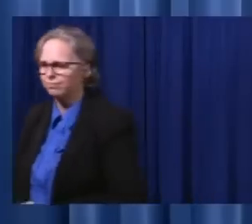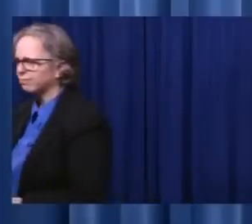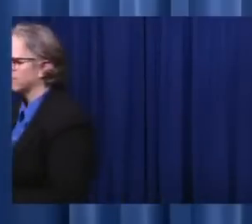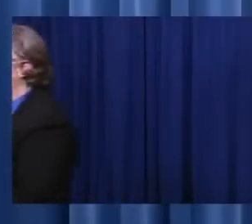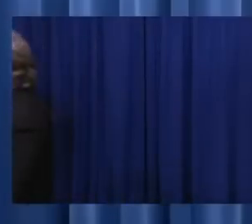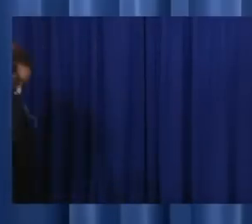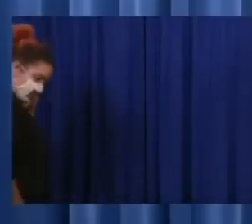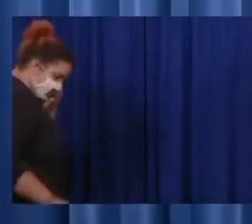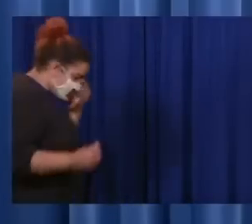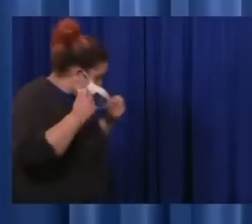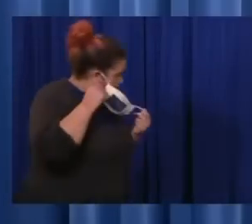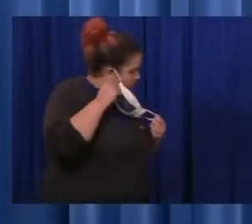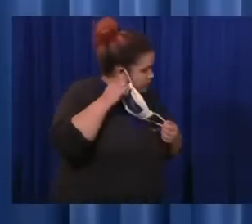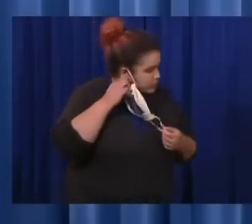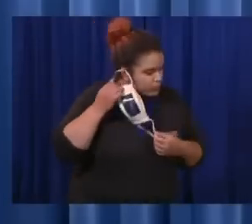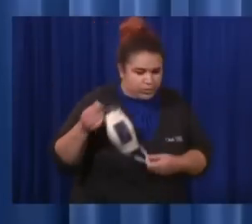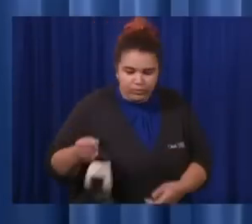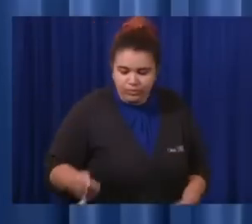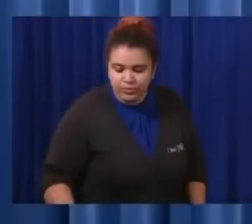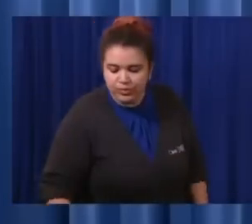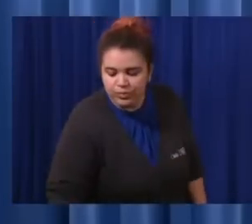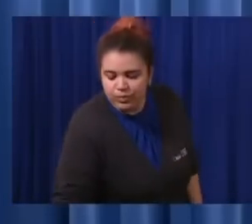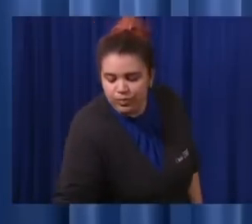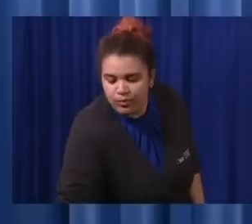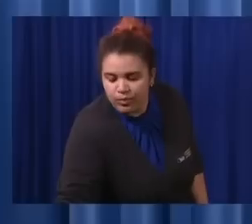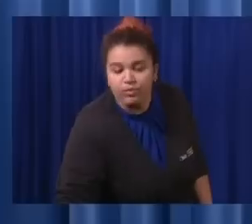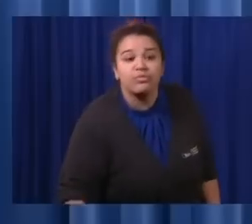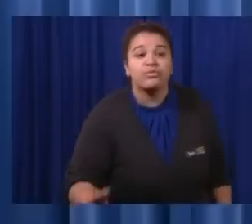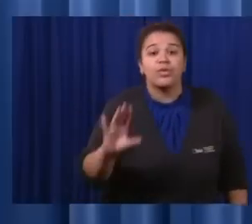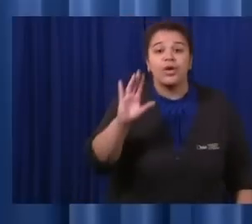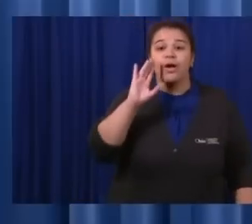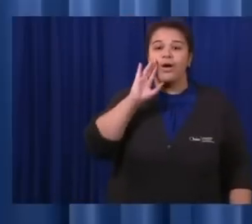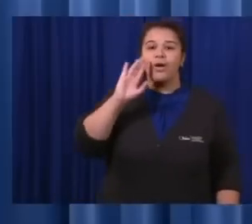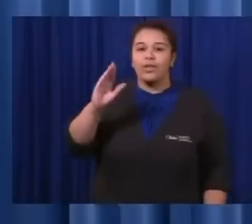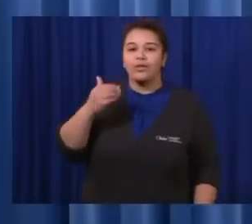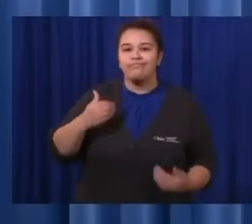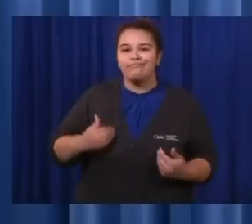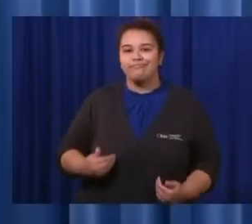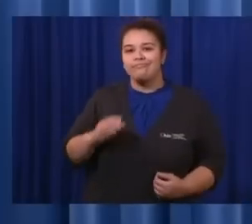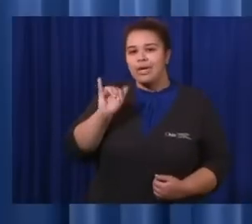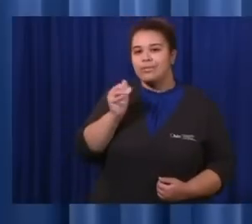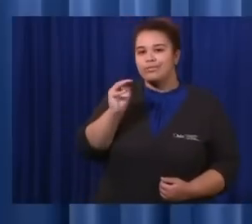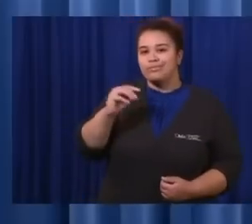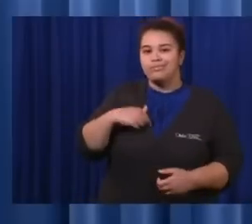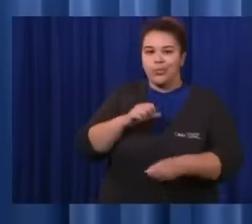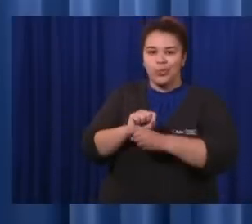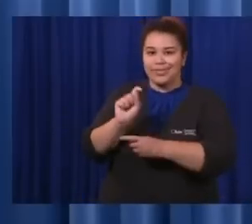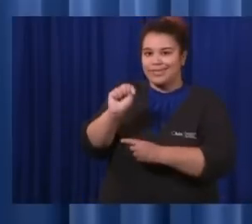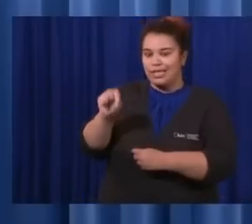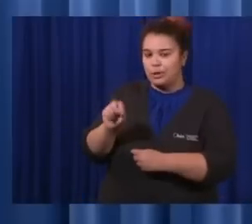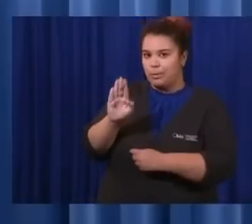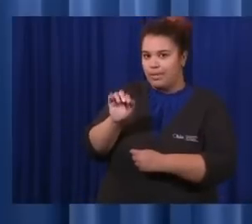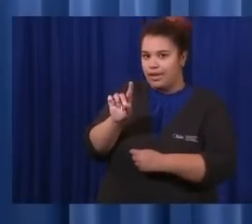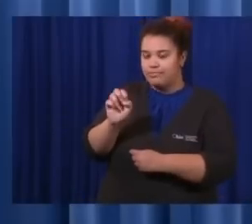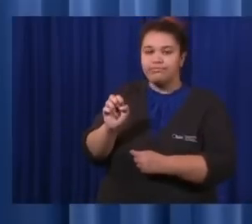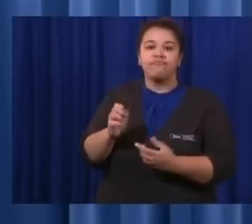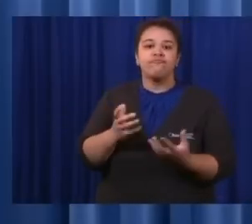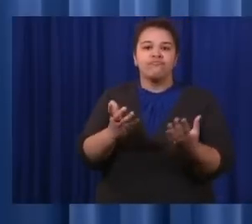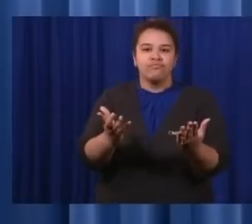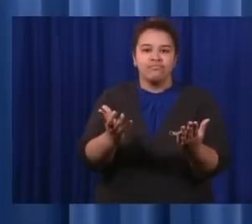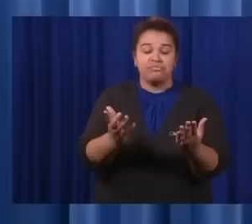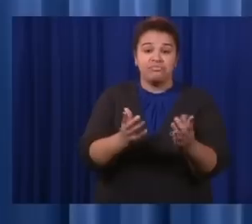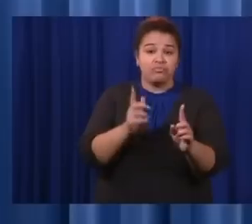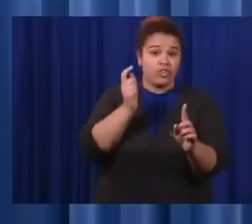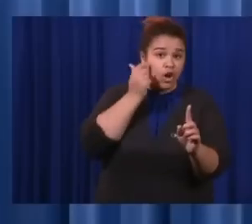Hello, Governor. Jim Province with the Toledo Blade, and this question is for you and for the Lieutenant Governor. Both of you are delegates for the